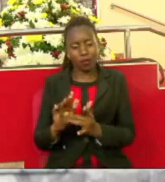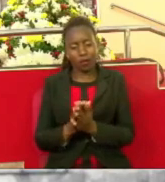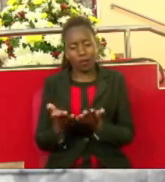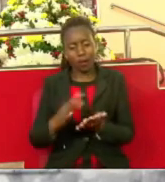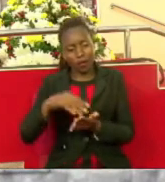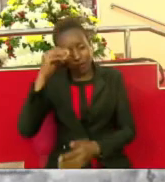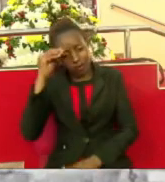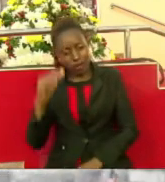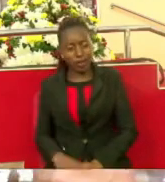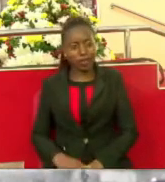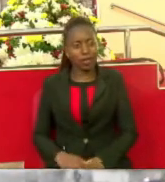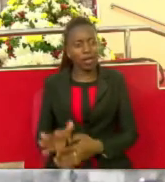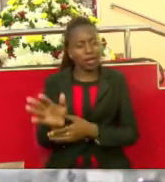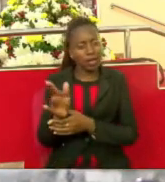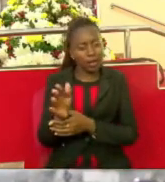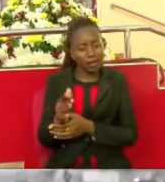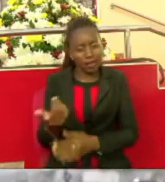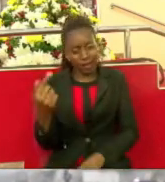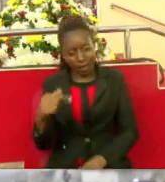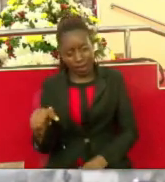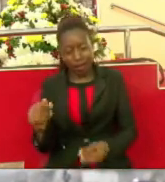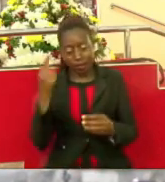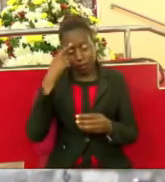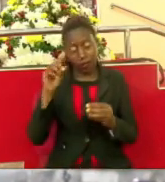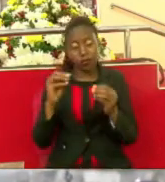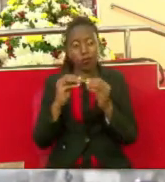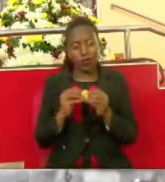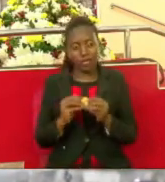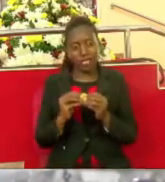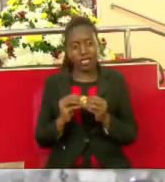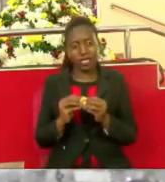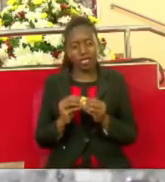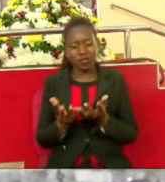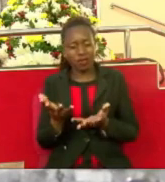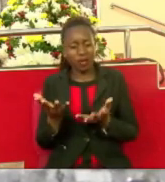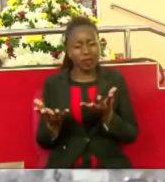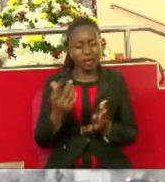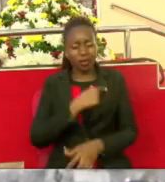Thursday, he was there for some meeting of, I think it was ushers.